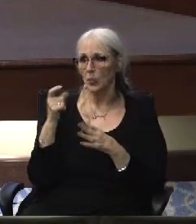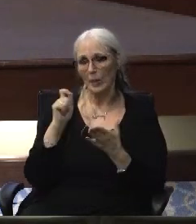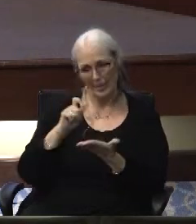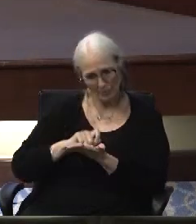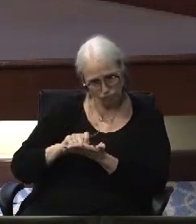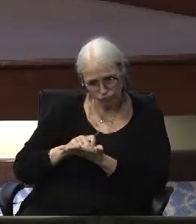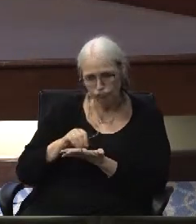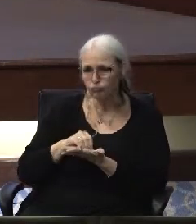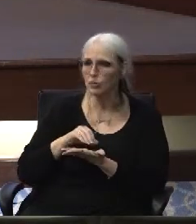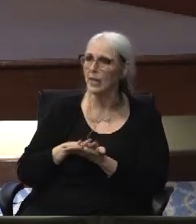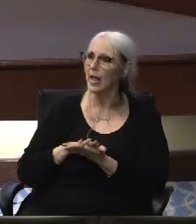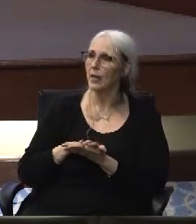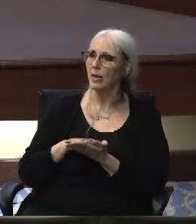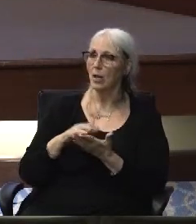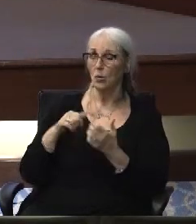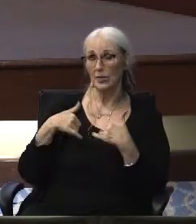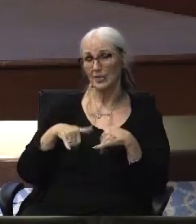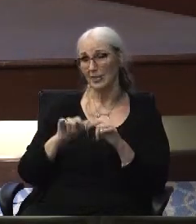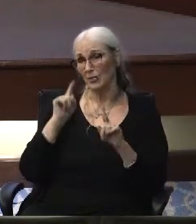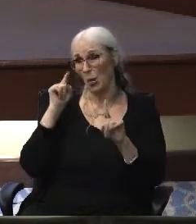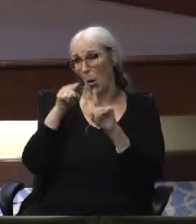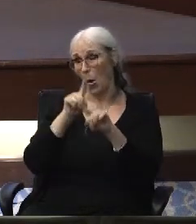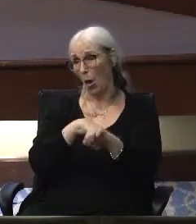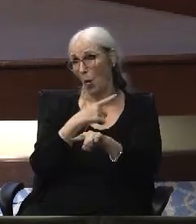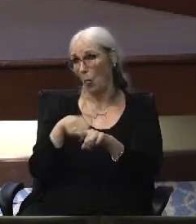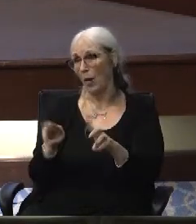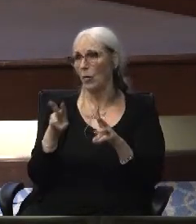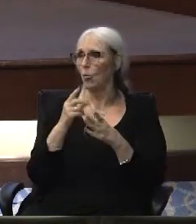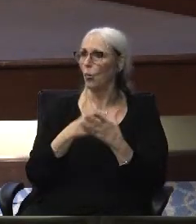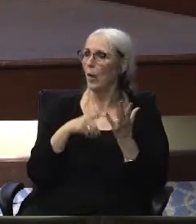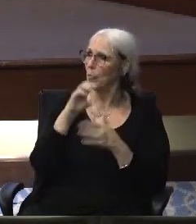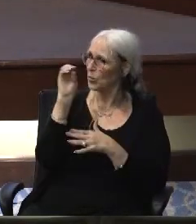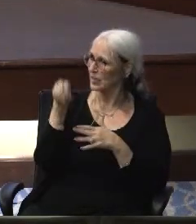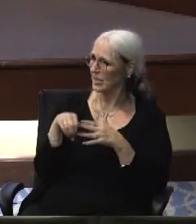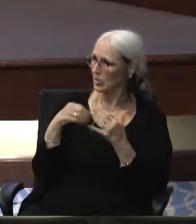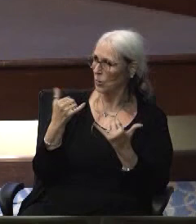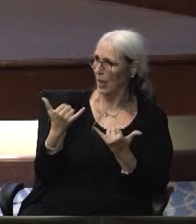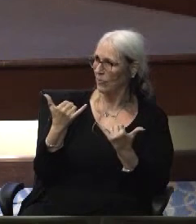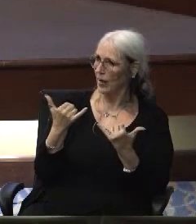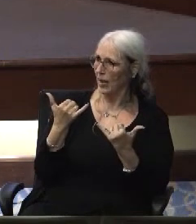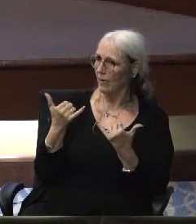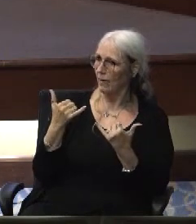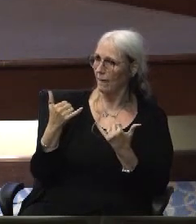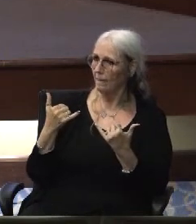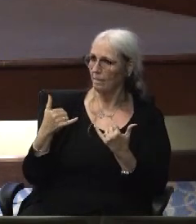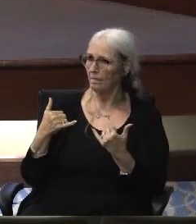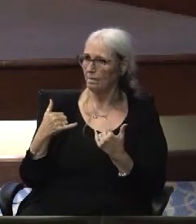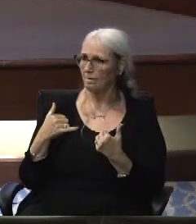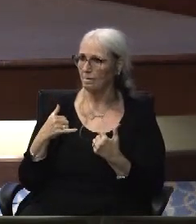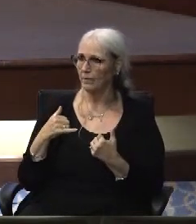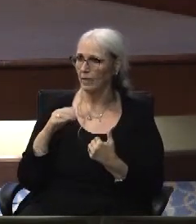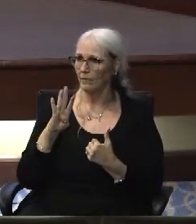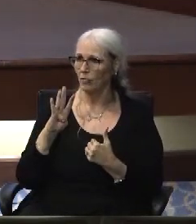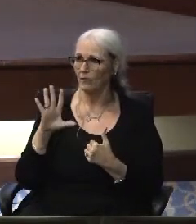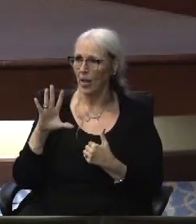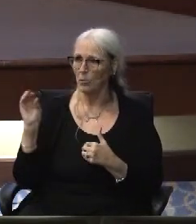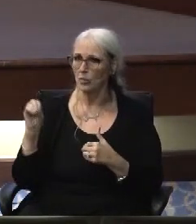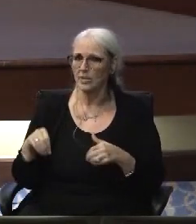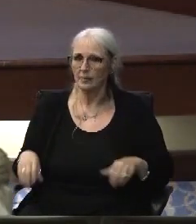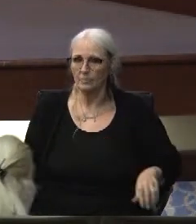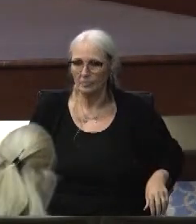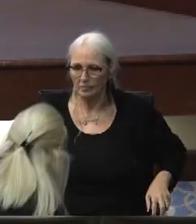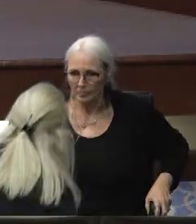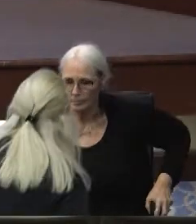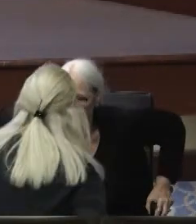down, but we got a long way to go. We still have, what's the percentage of vaccinated residents at this time? I'm putting you on the spot there. Right now, we have about 45%